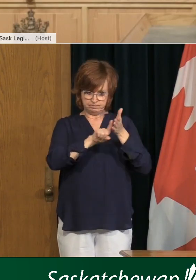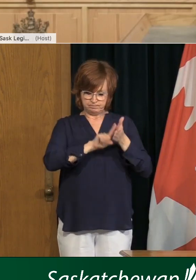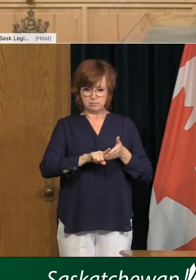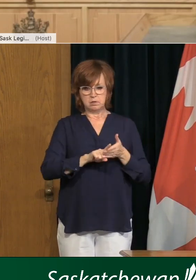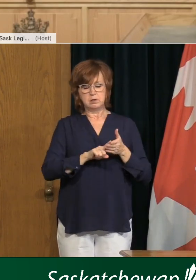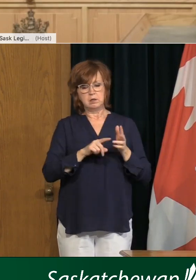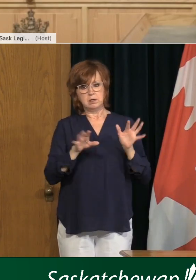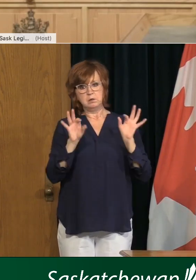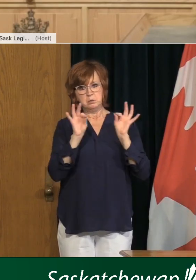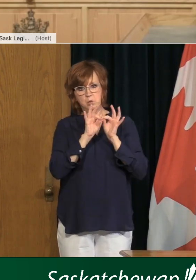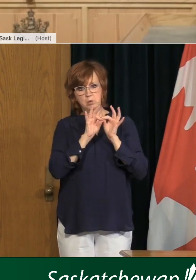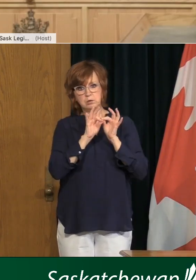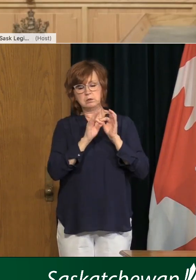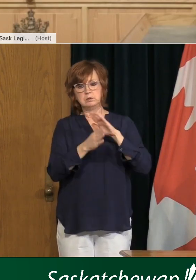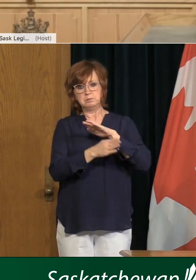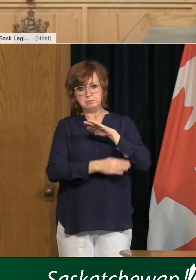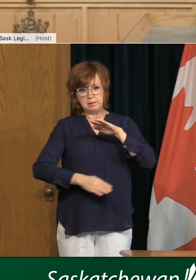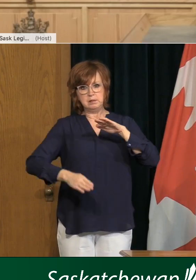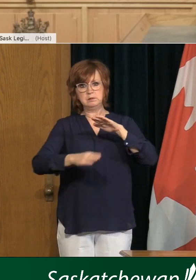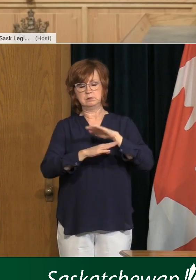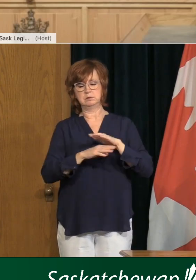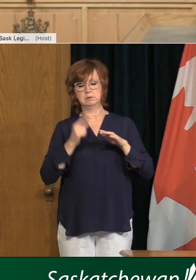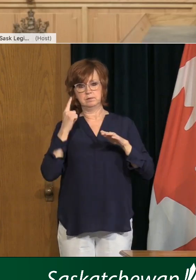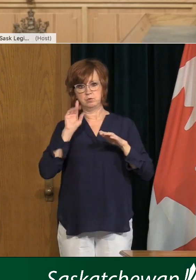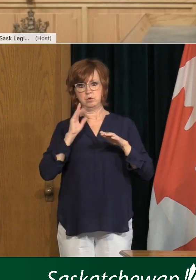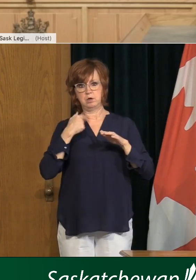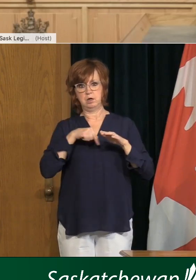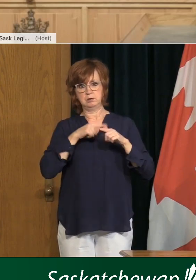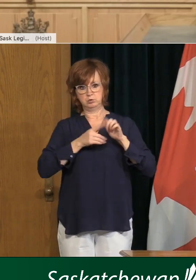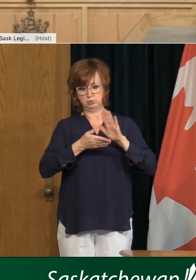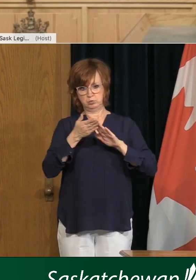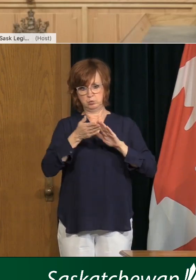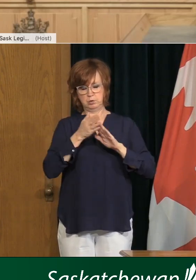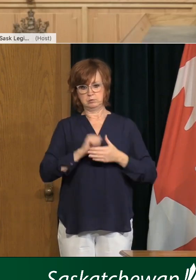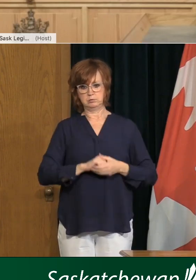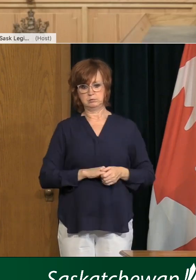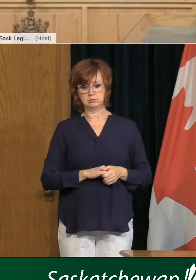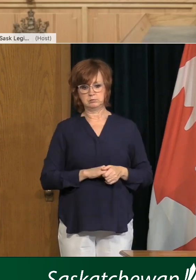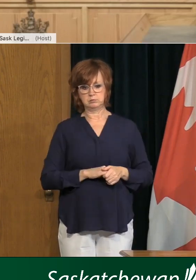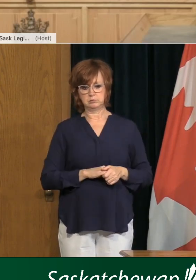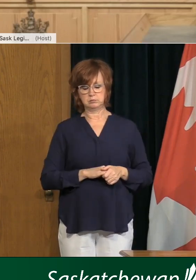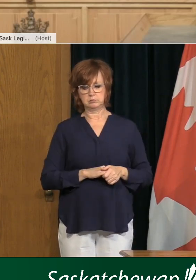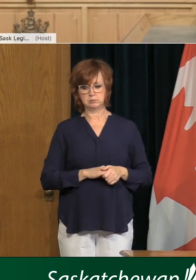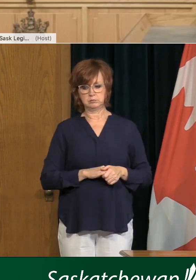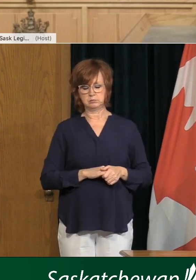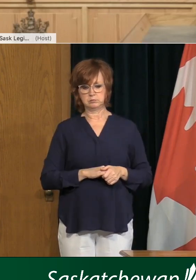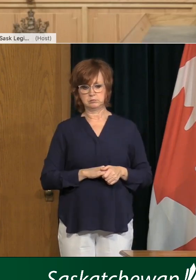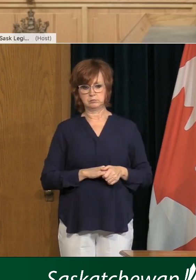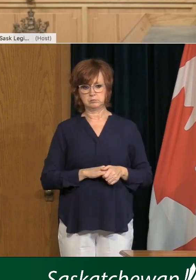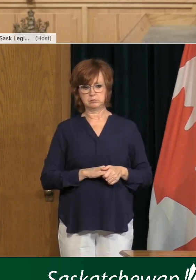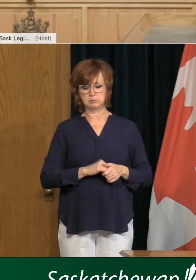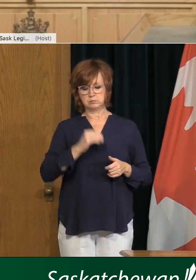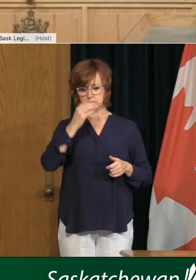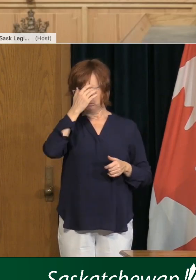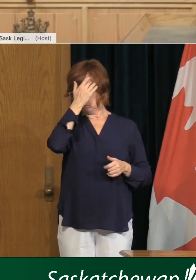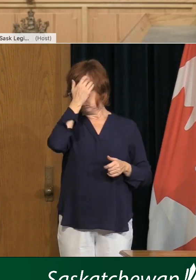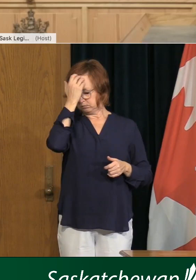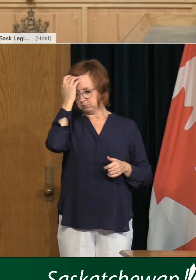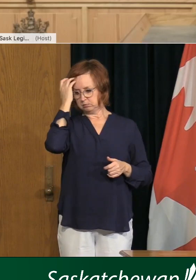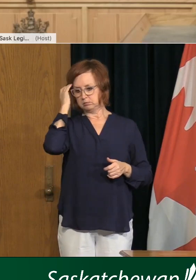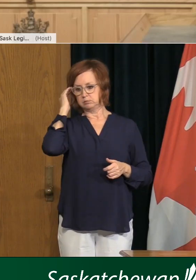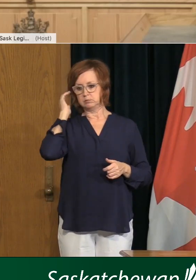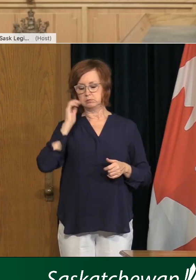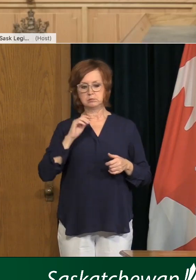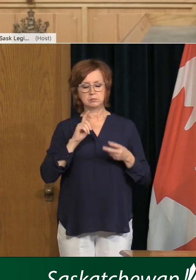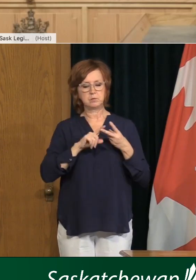pillars on which the service resumption plan will be based, and so it's important to have them in place. Regular communication